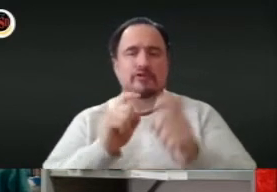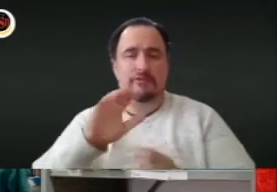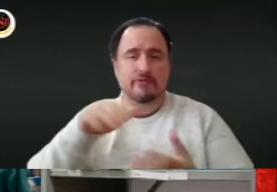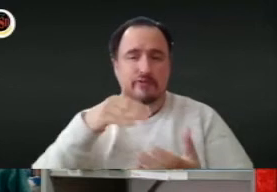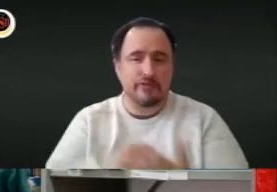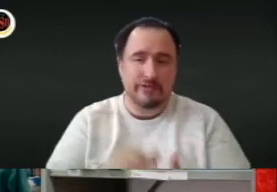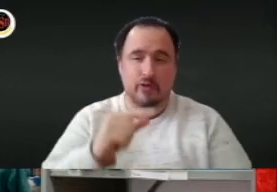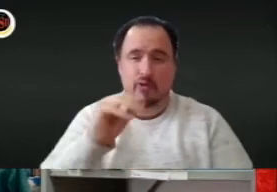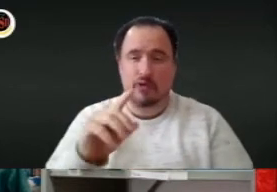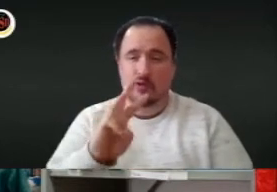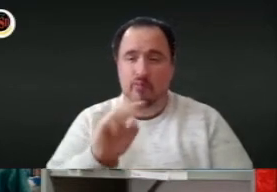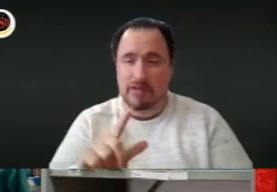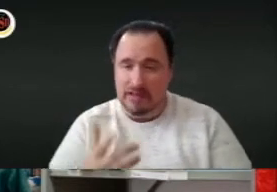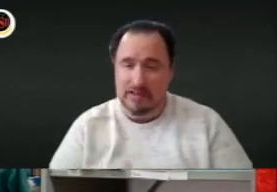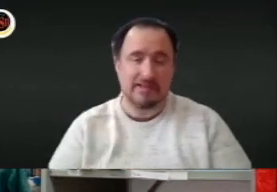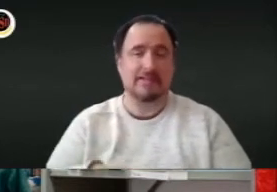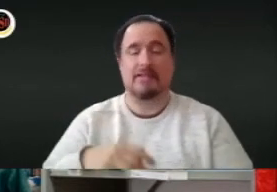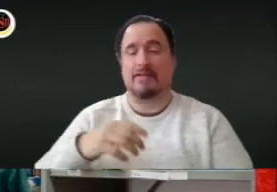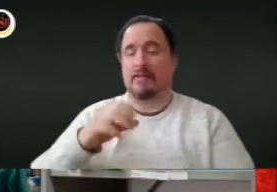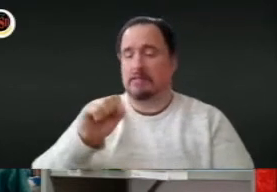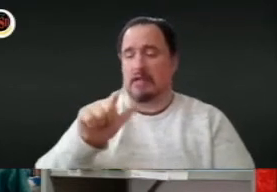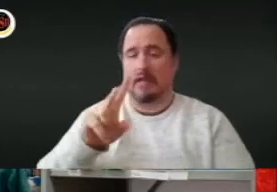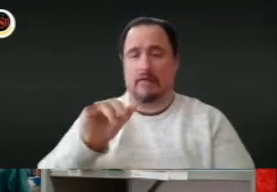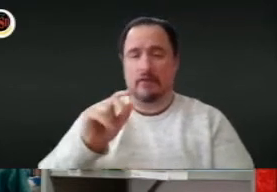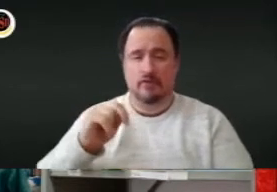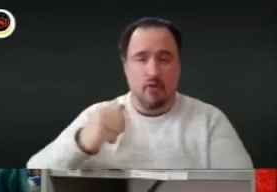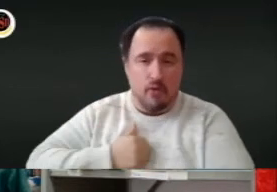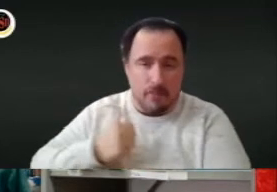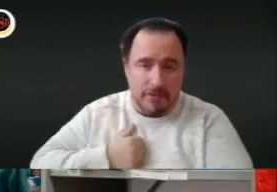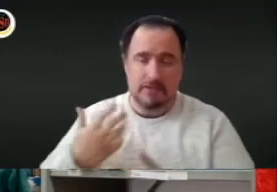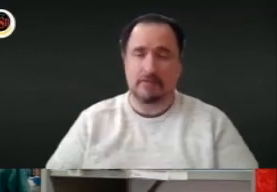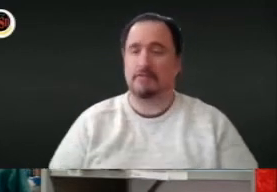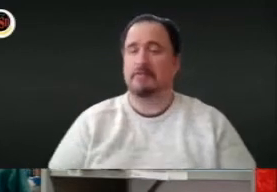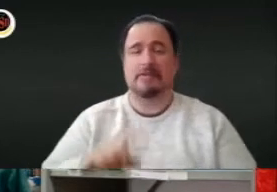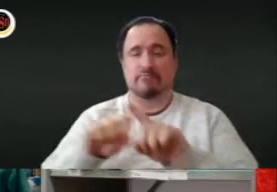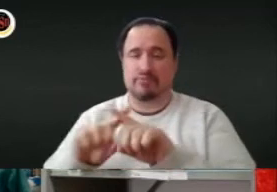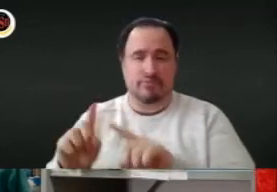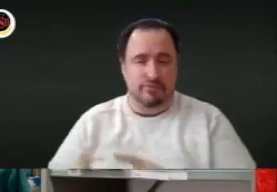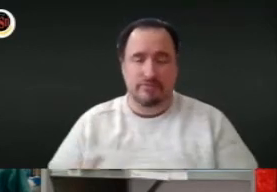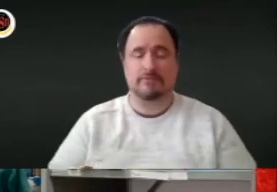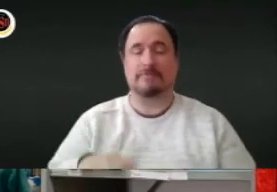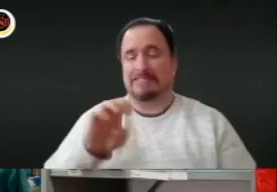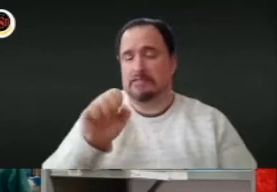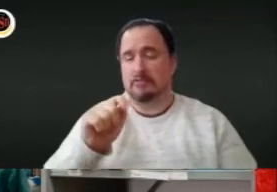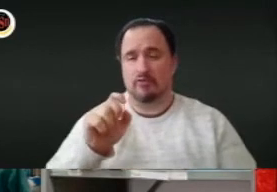You can work at a donation center, like the Salvation Army,